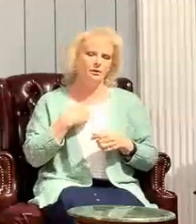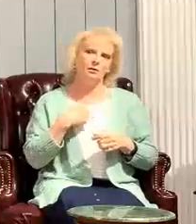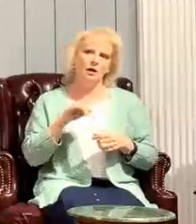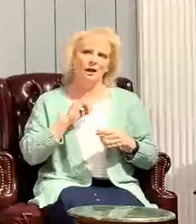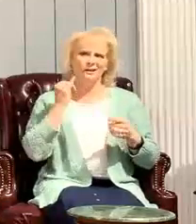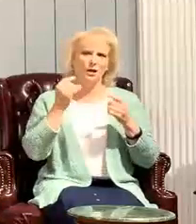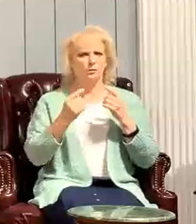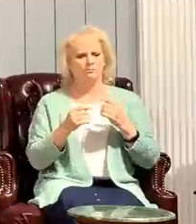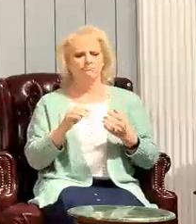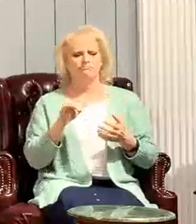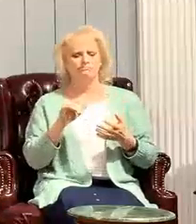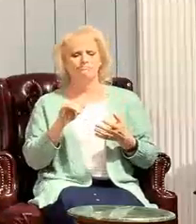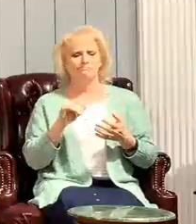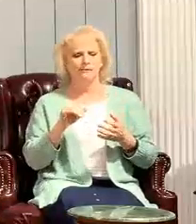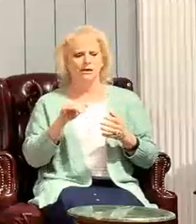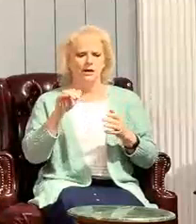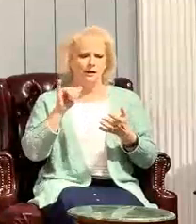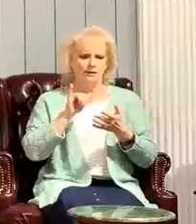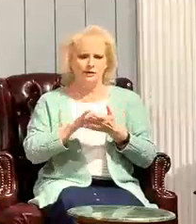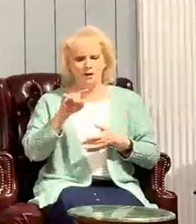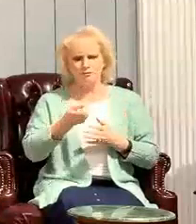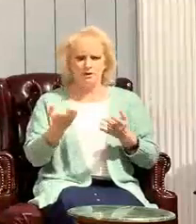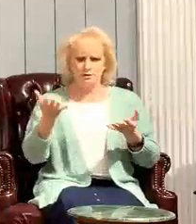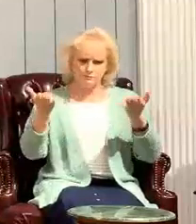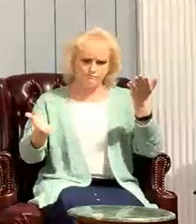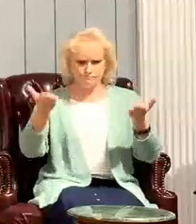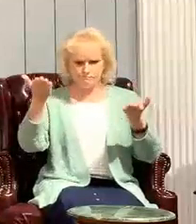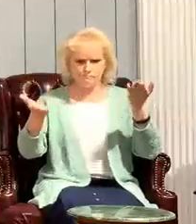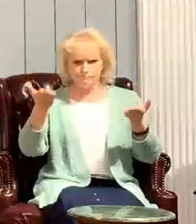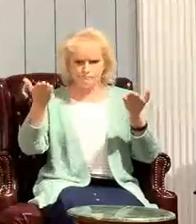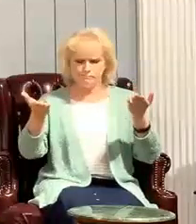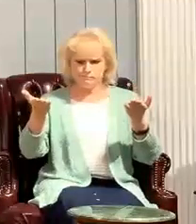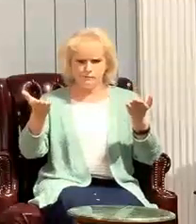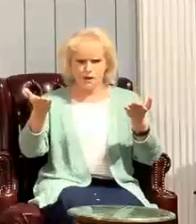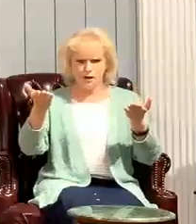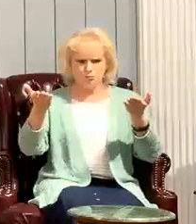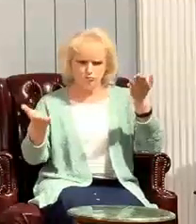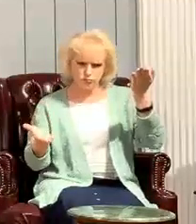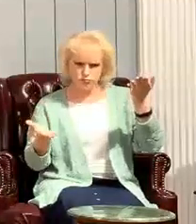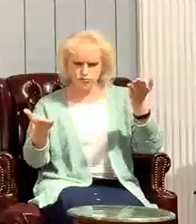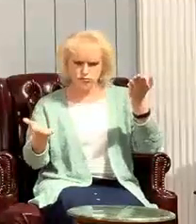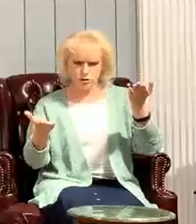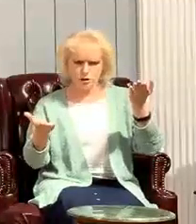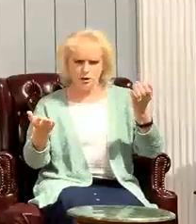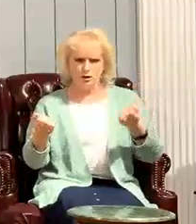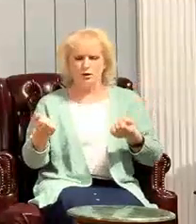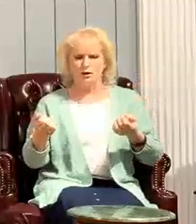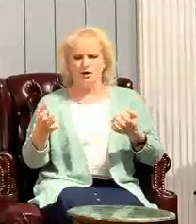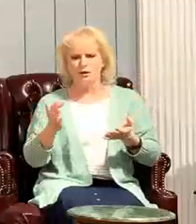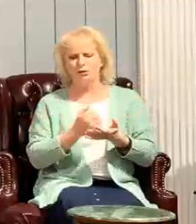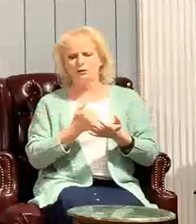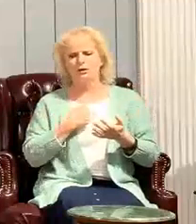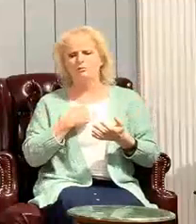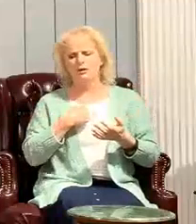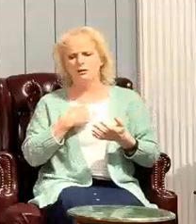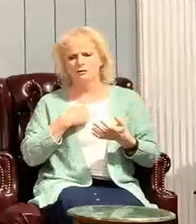was on a scale of 1 to 7, that was a number 5, and so in 5 years, it'll take me 5 years to come